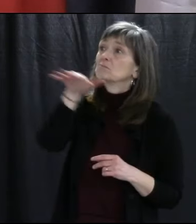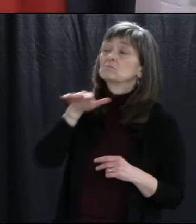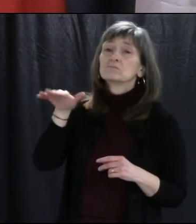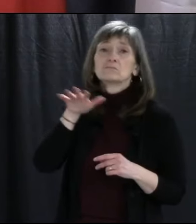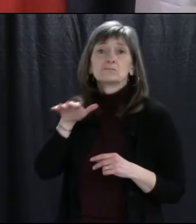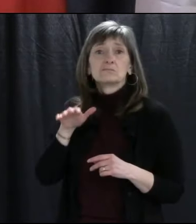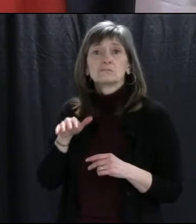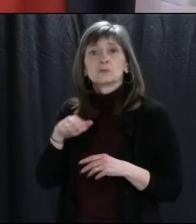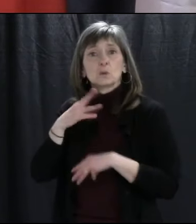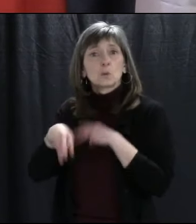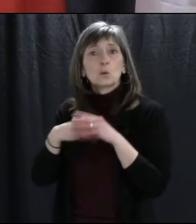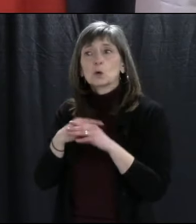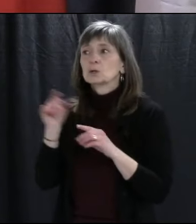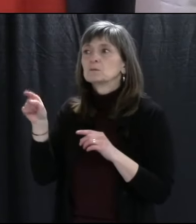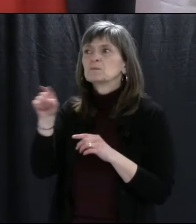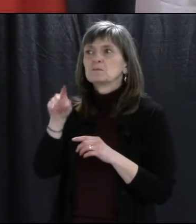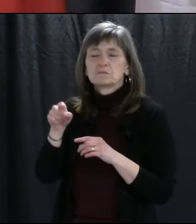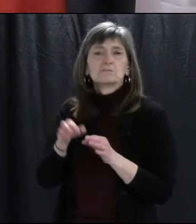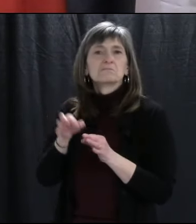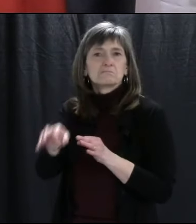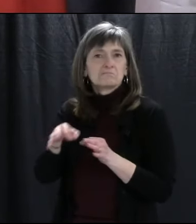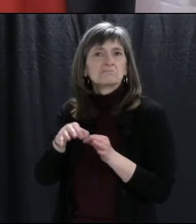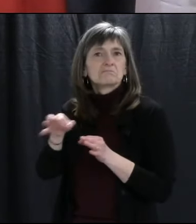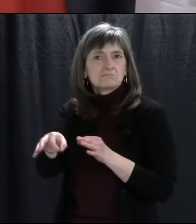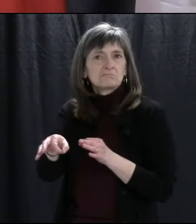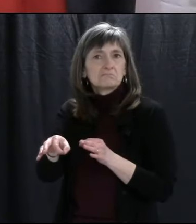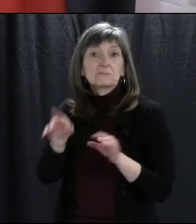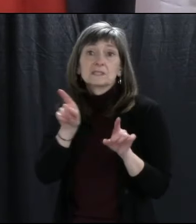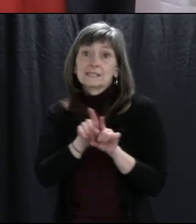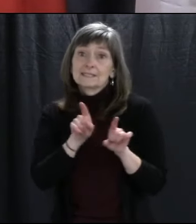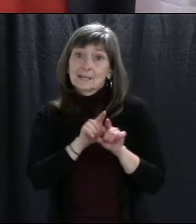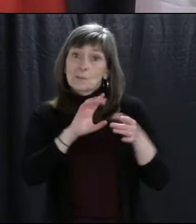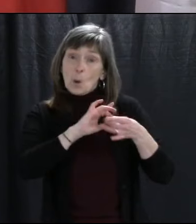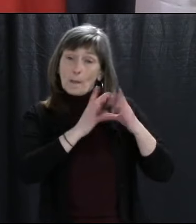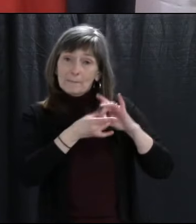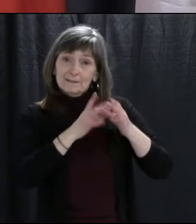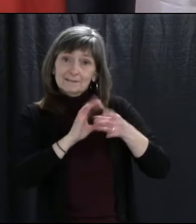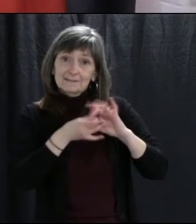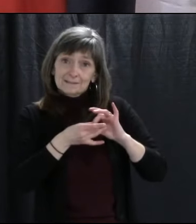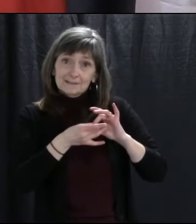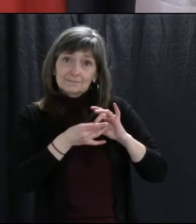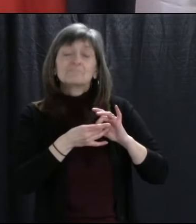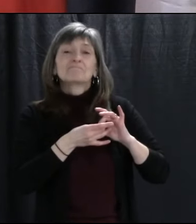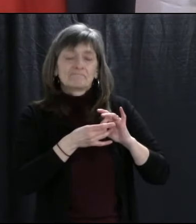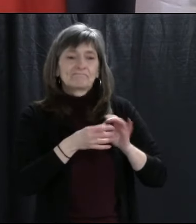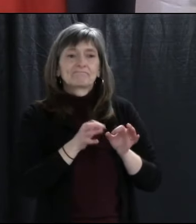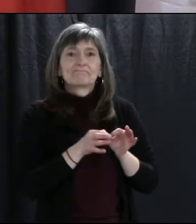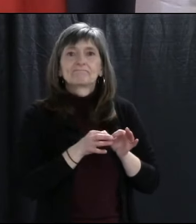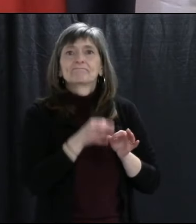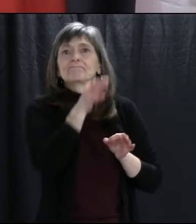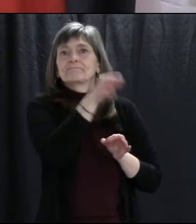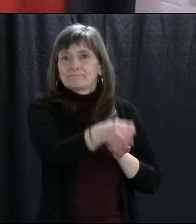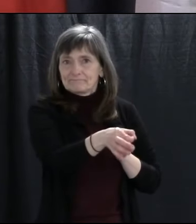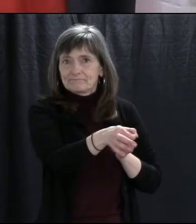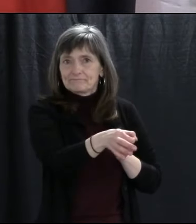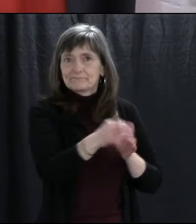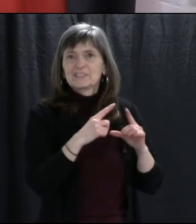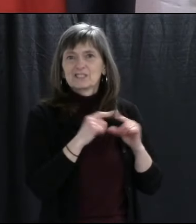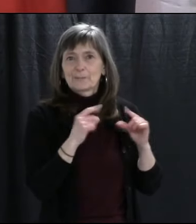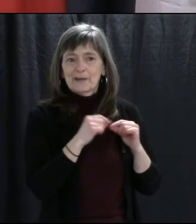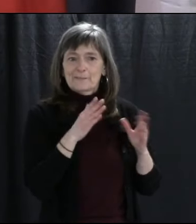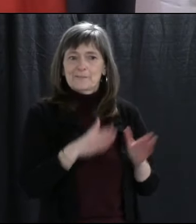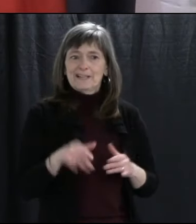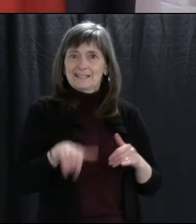sporting organizations around the world, including the International Olympic Committee with the canceling of the Olympics in Japan this